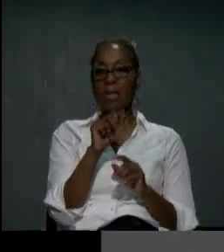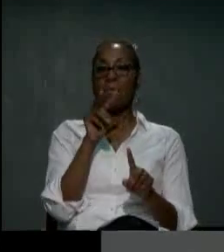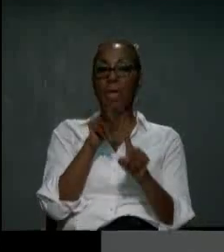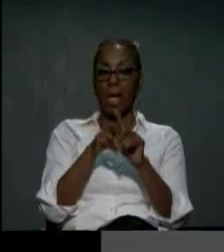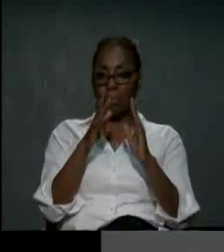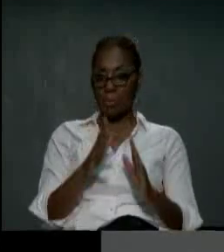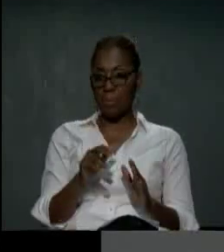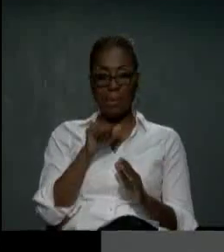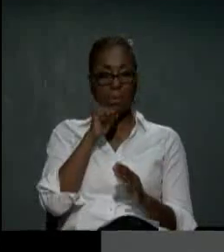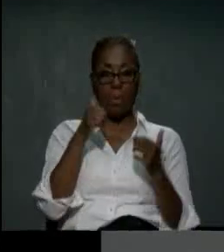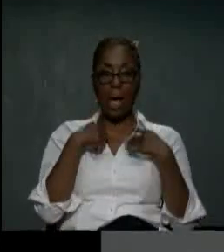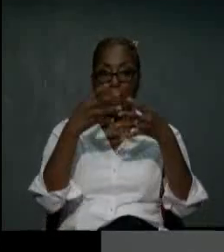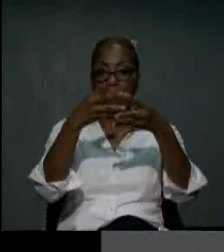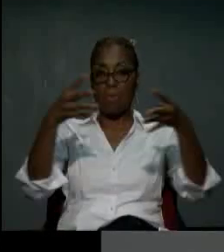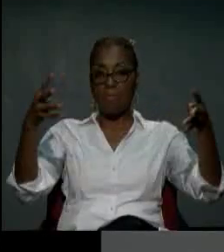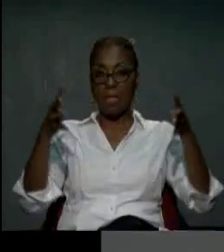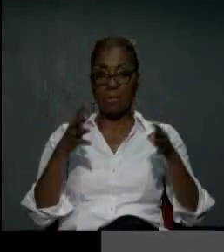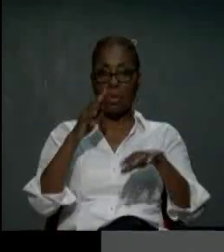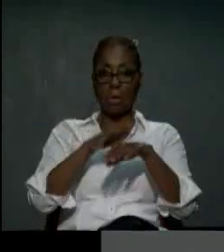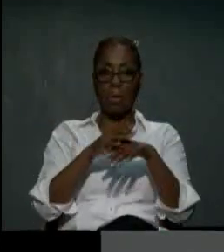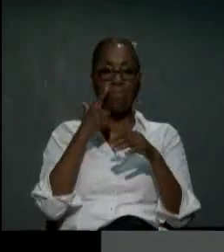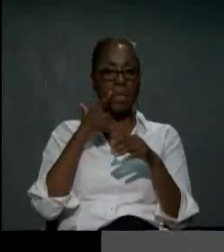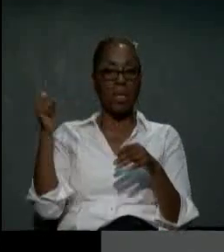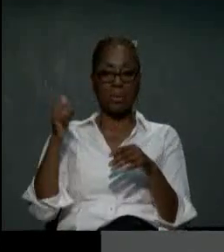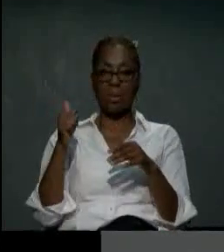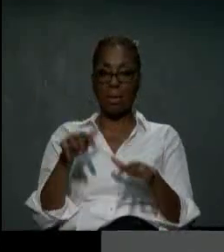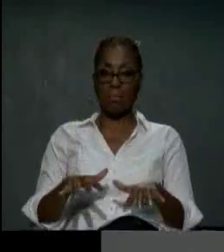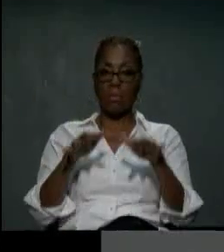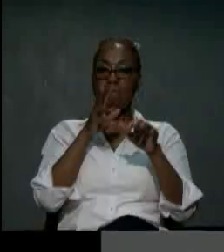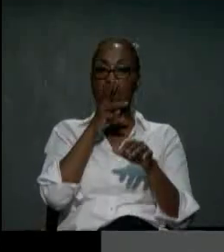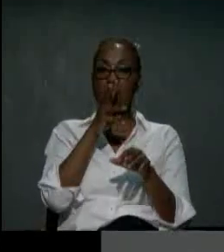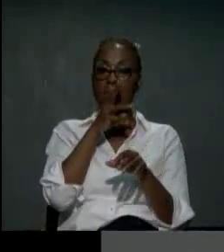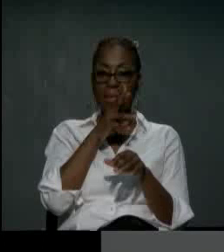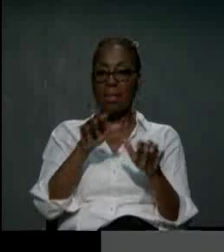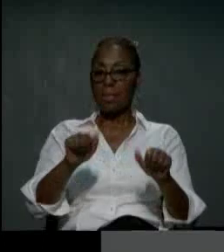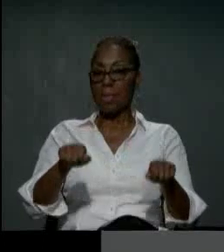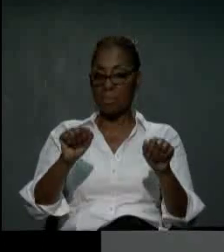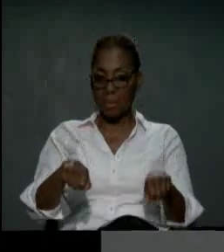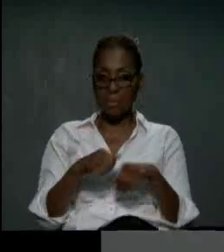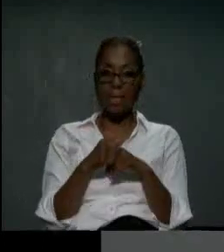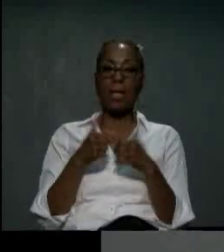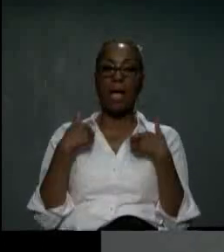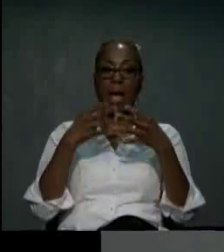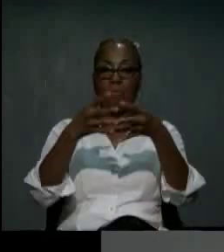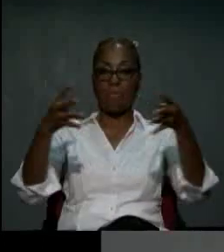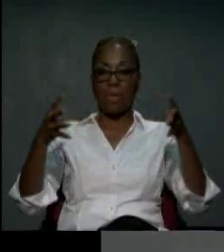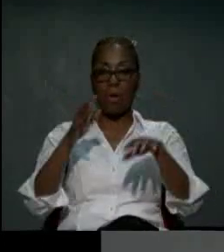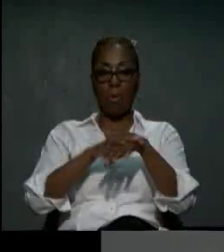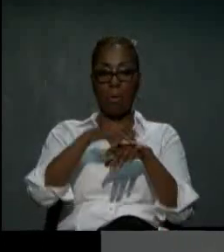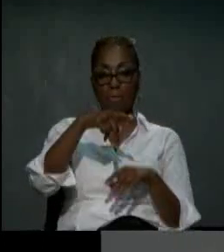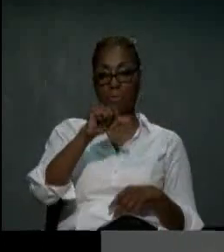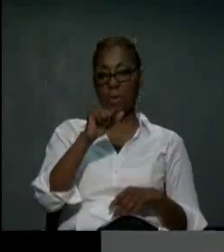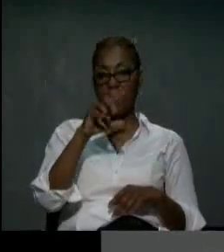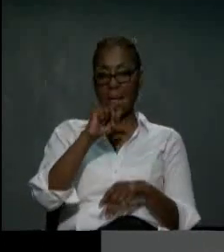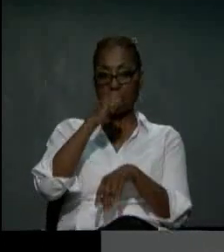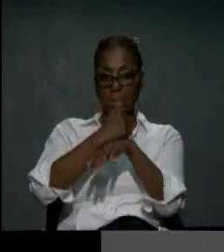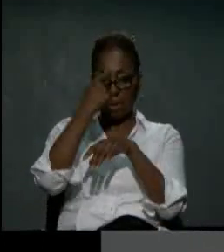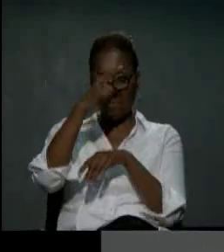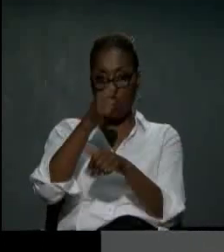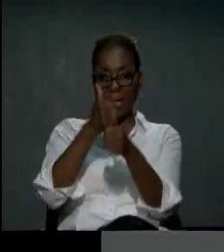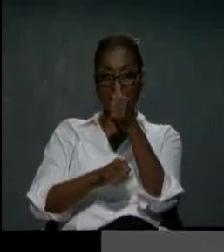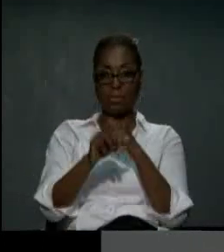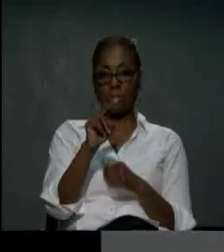will not be a fence placed on the perimeter due to the flooding hazard of the site. The applicant notes fences around the patio areas will be placed for each